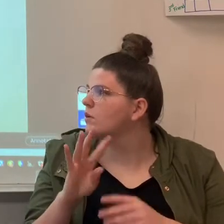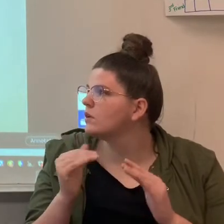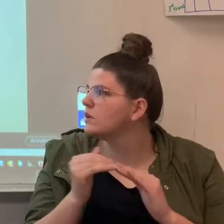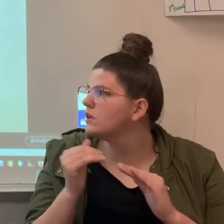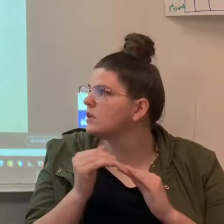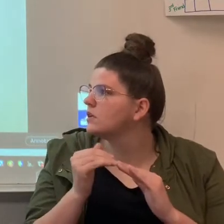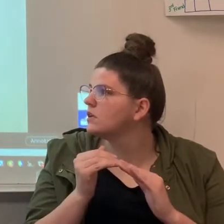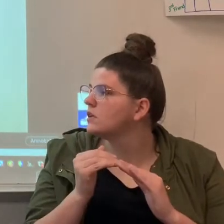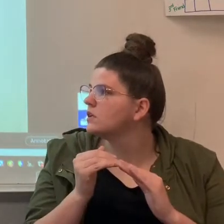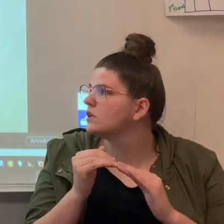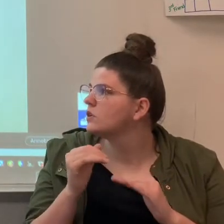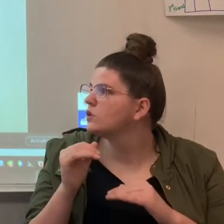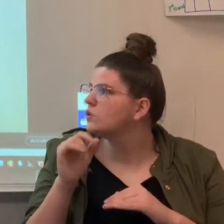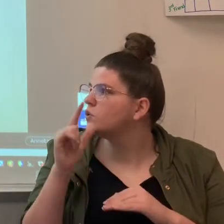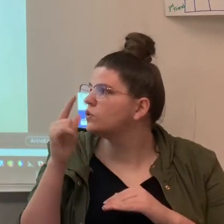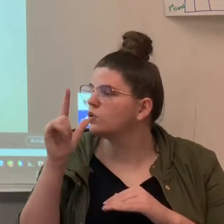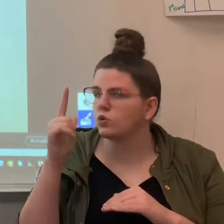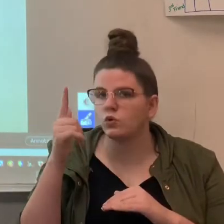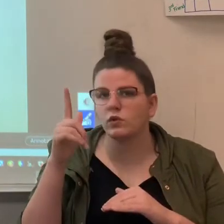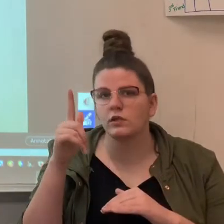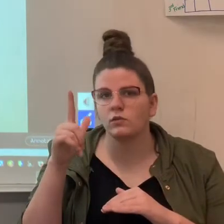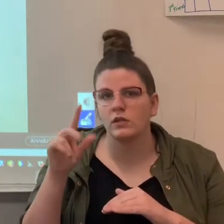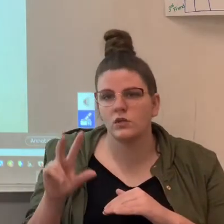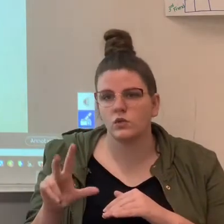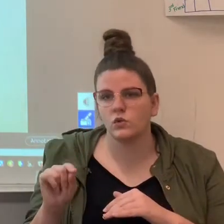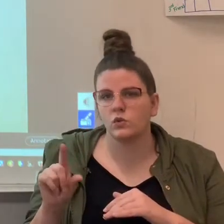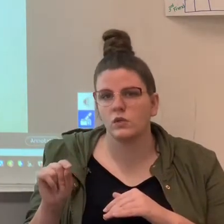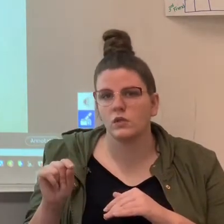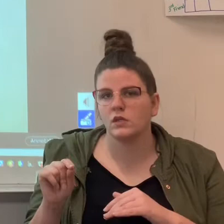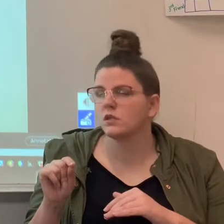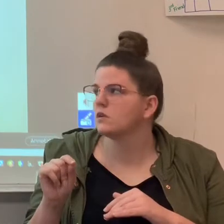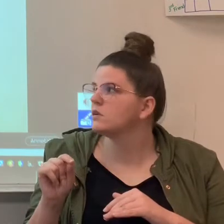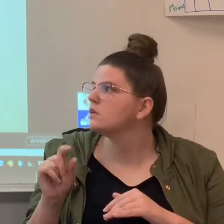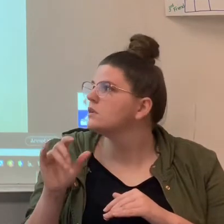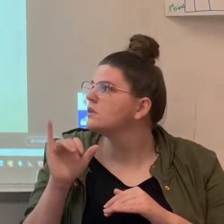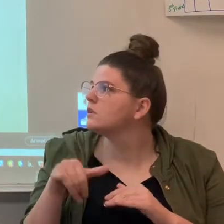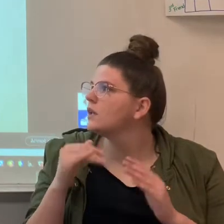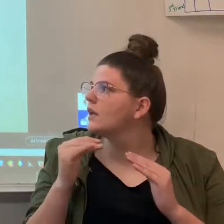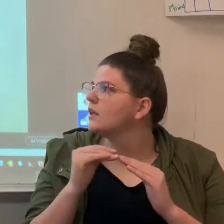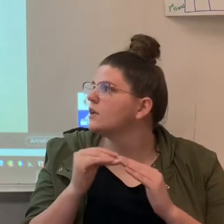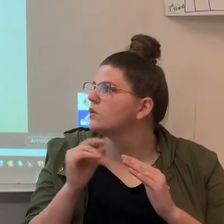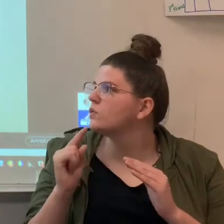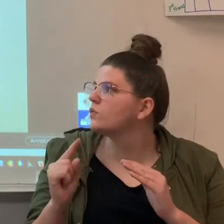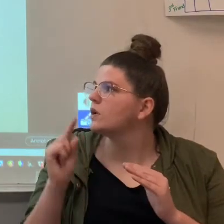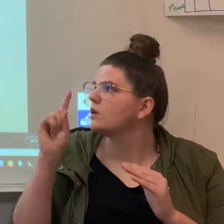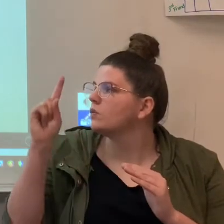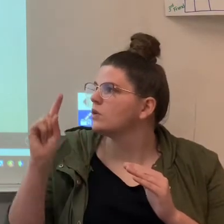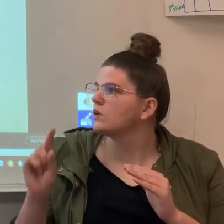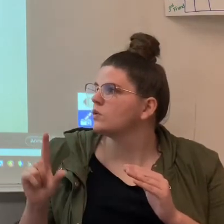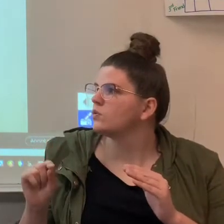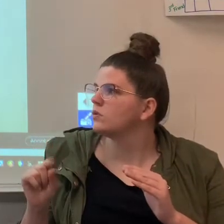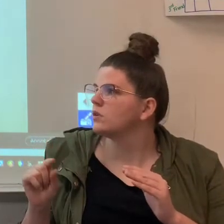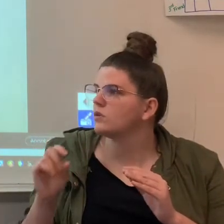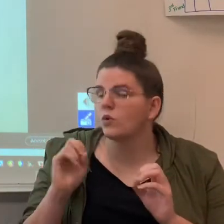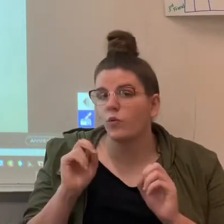with 21 over 20, which is 1 1/20.